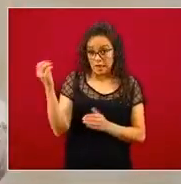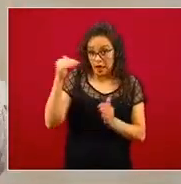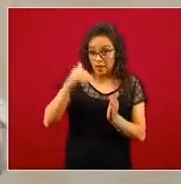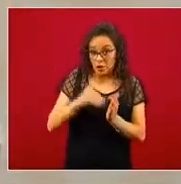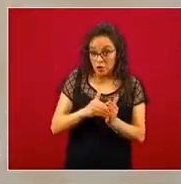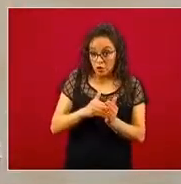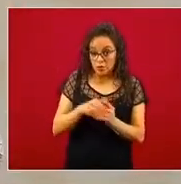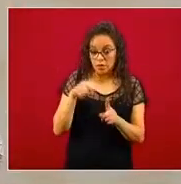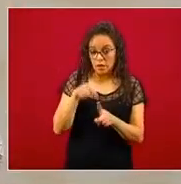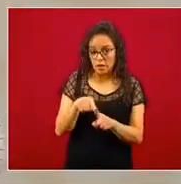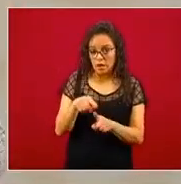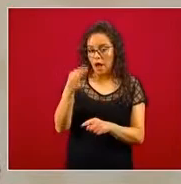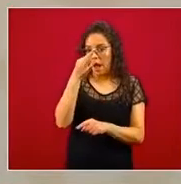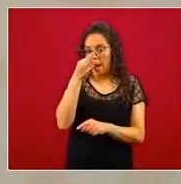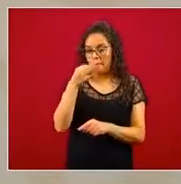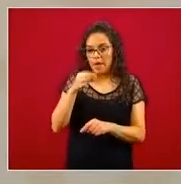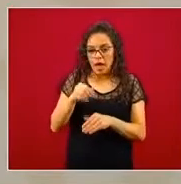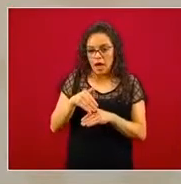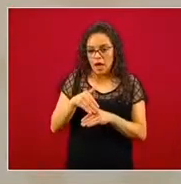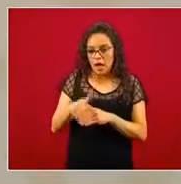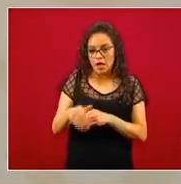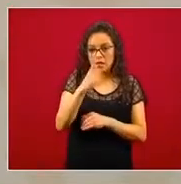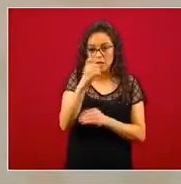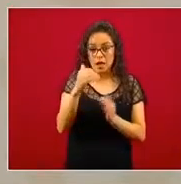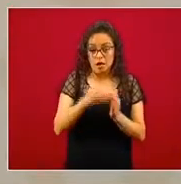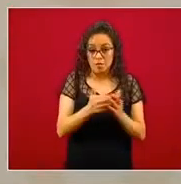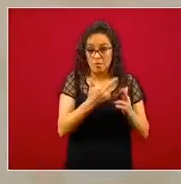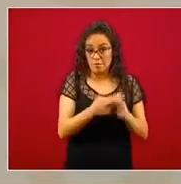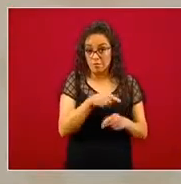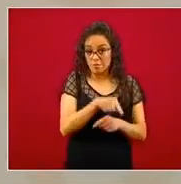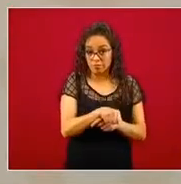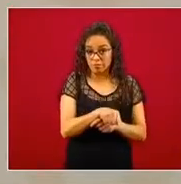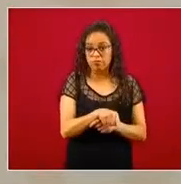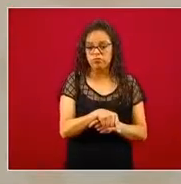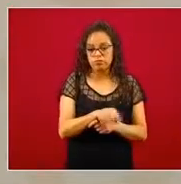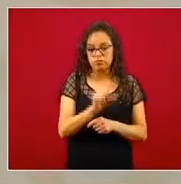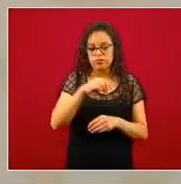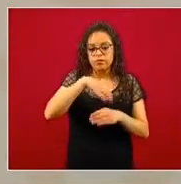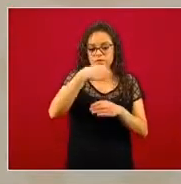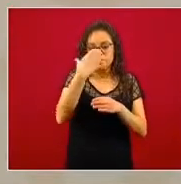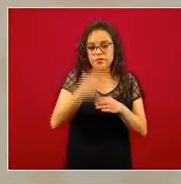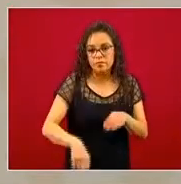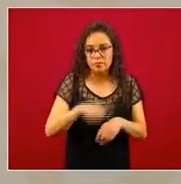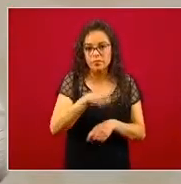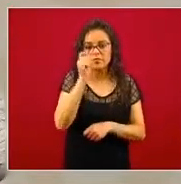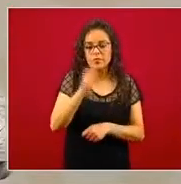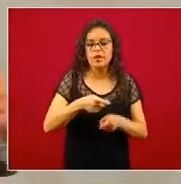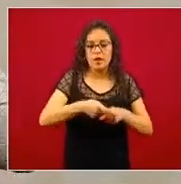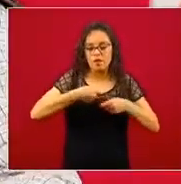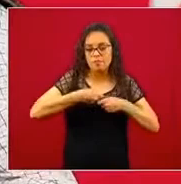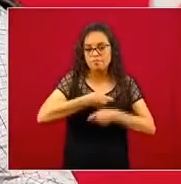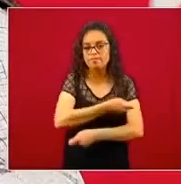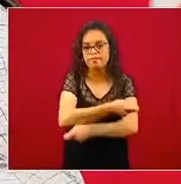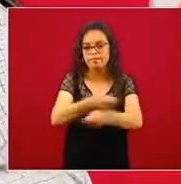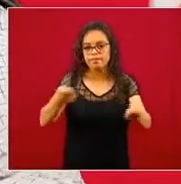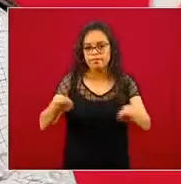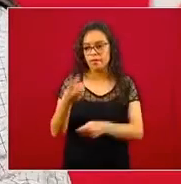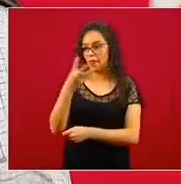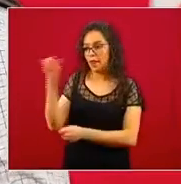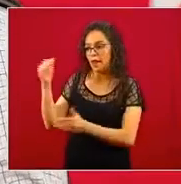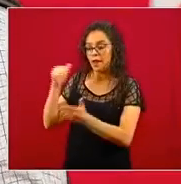tomorrow. Yes, from the 300,000 tests, and just